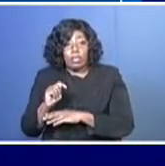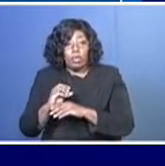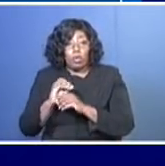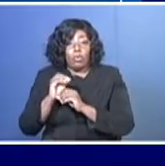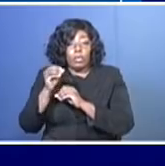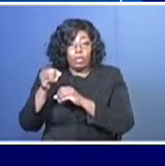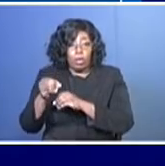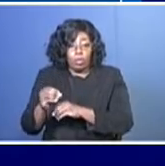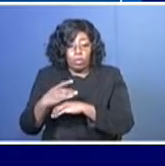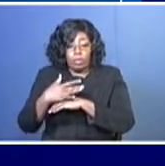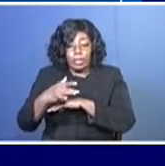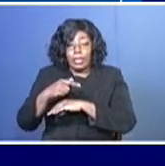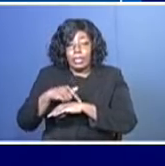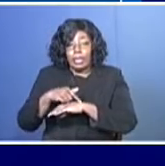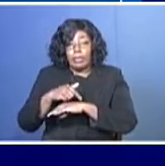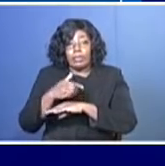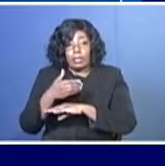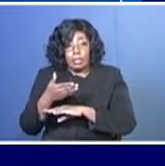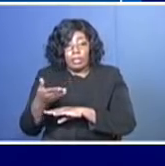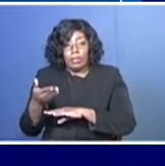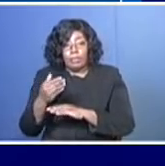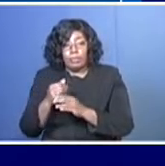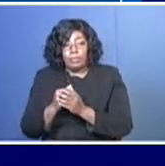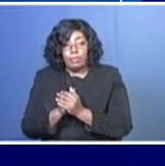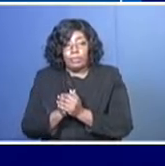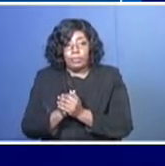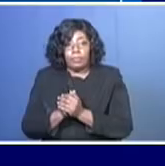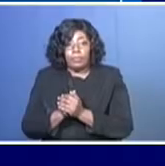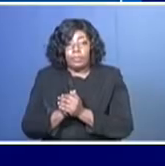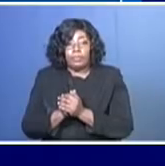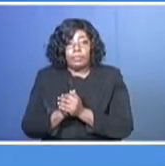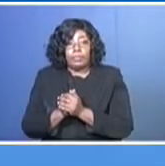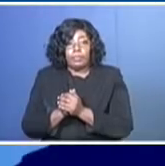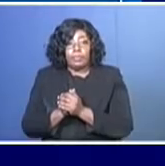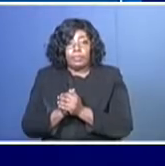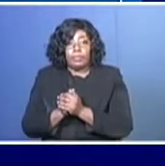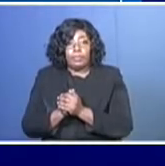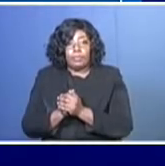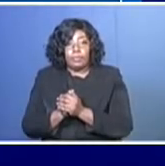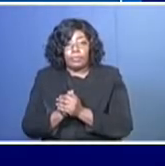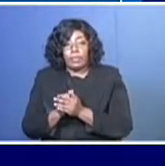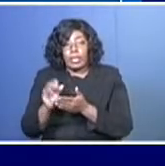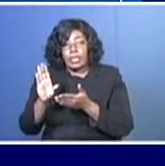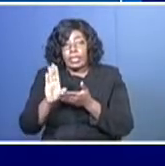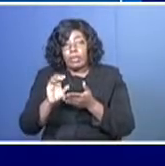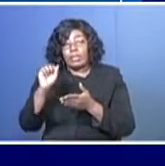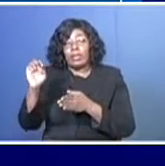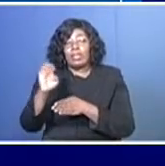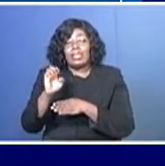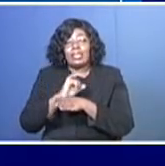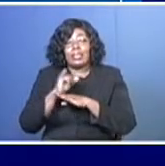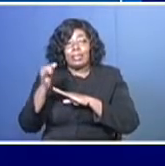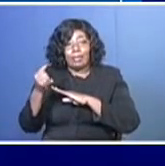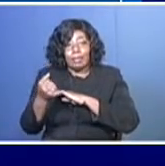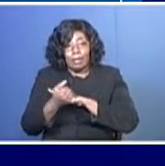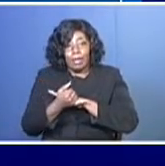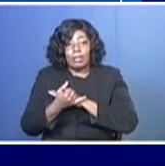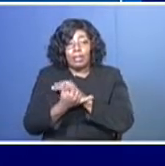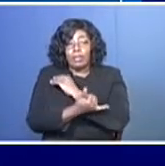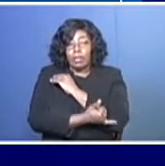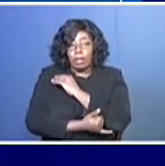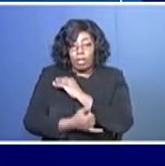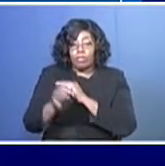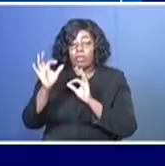High tide takes place tonight at 9:44. Another high tide at 10:04 tomorrow morning for the central and southeastern parts of our country right into